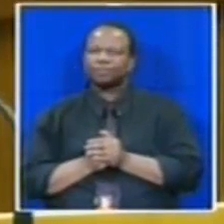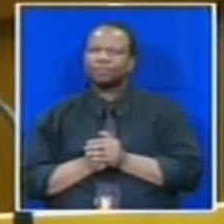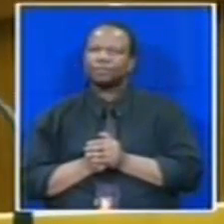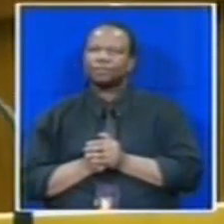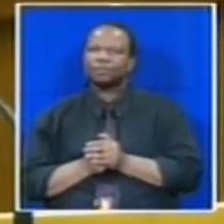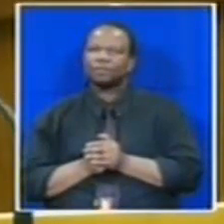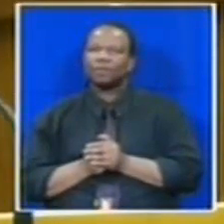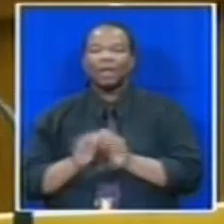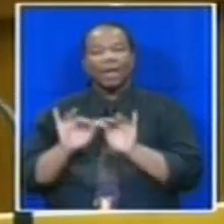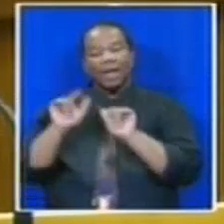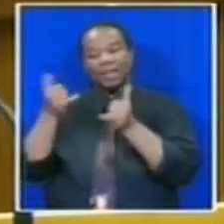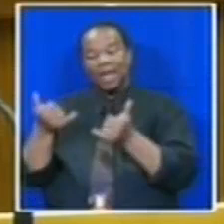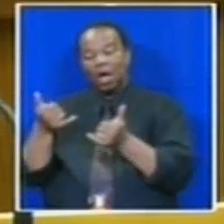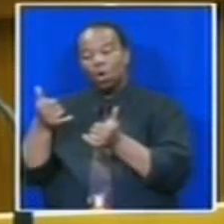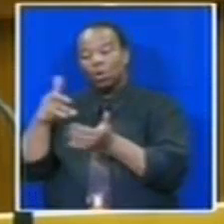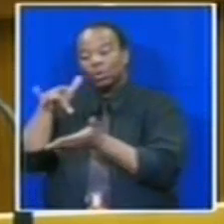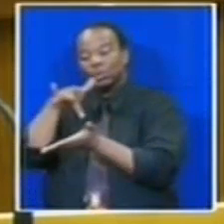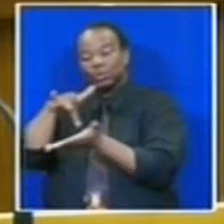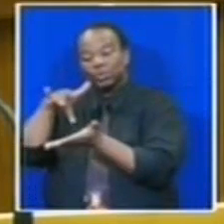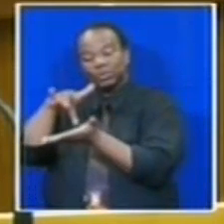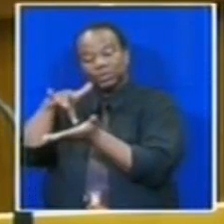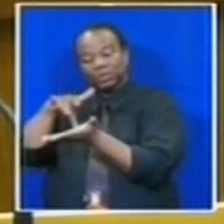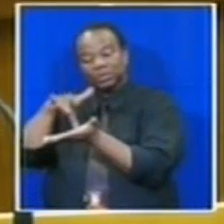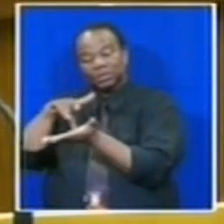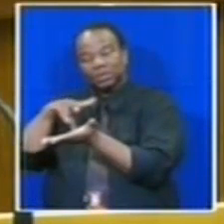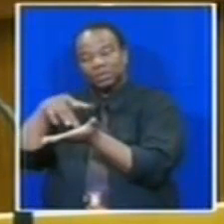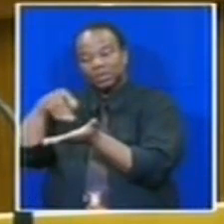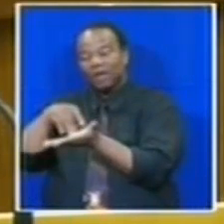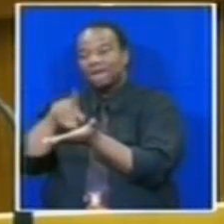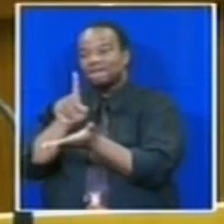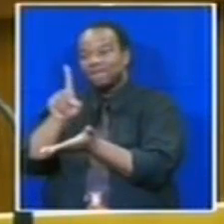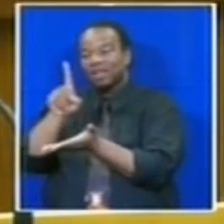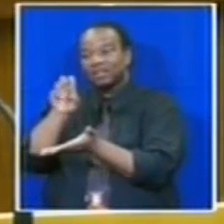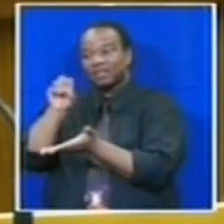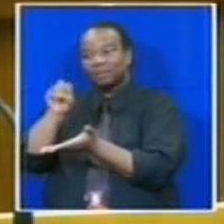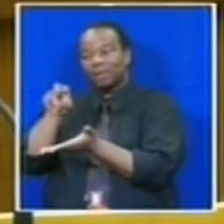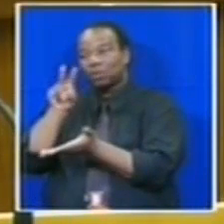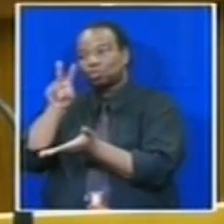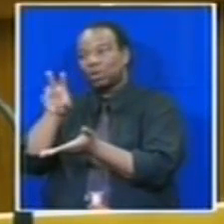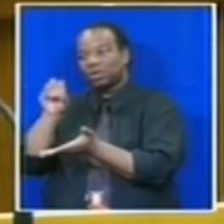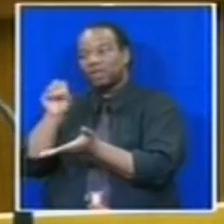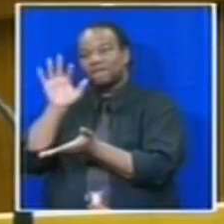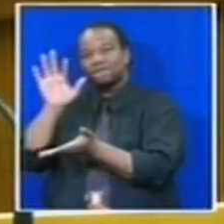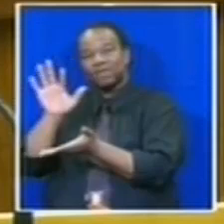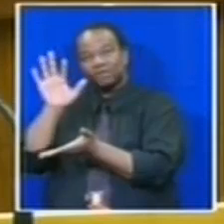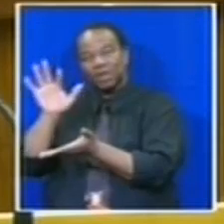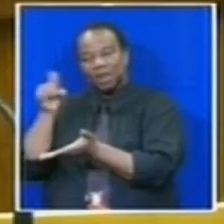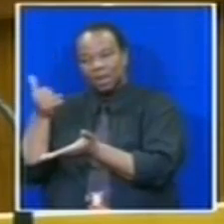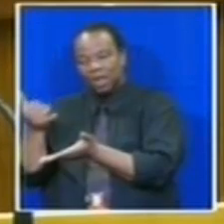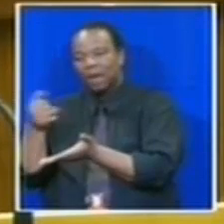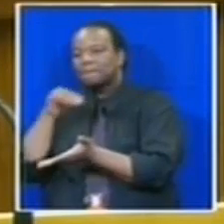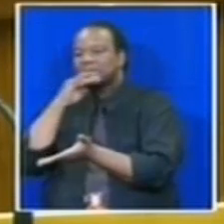There is a central supplier database which was launched 1st of September 2015, which significantly simplifies